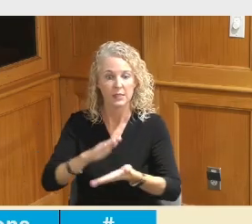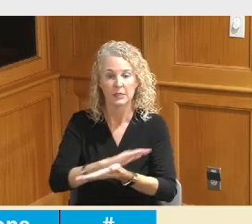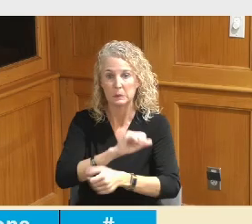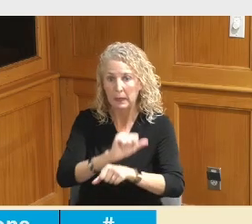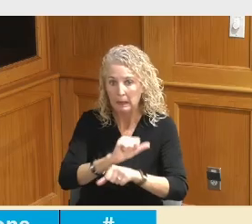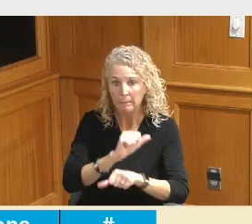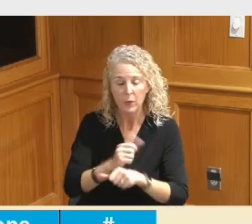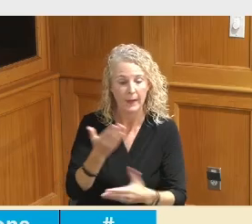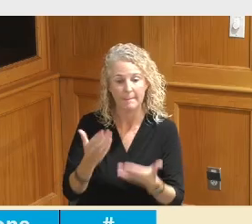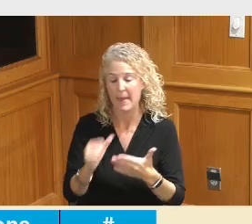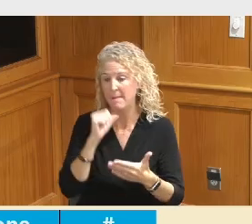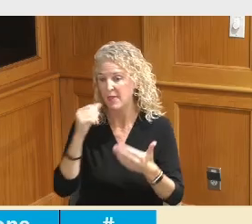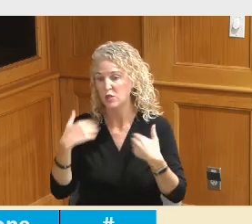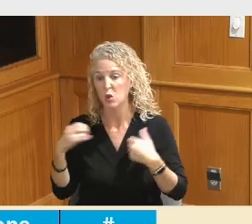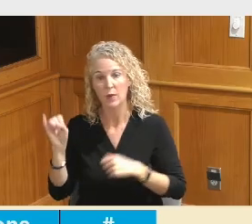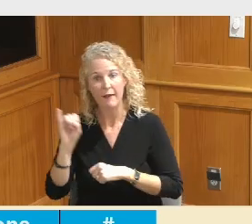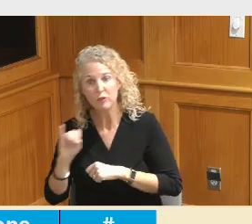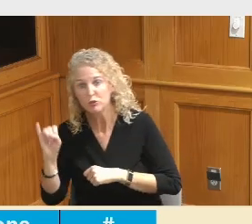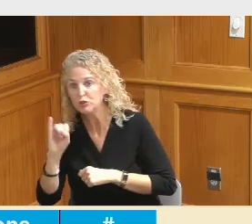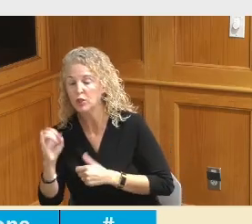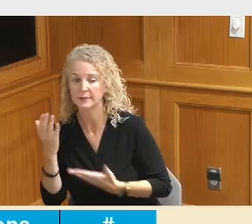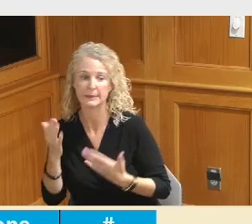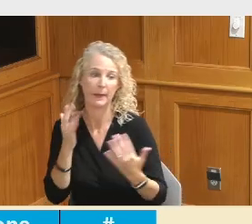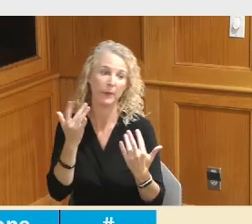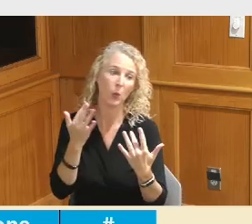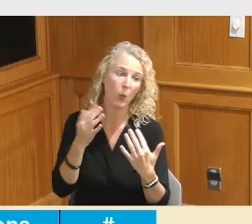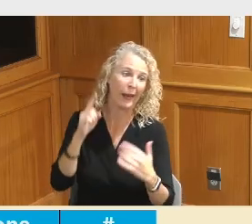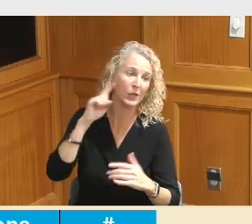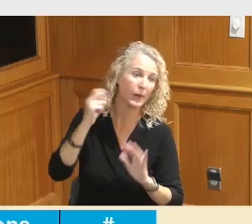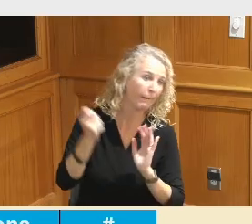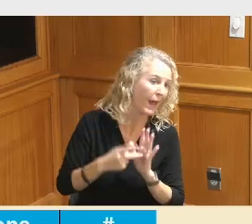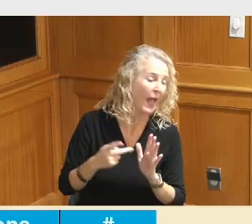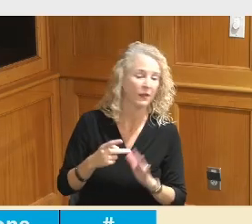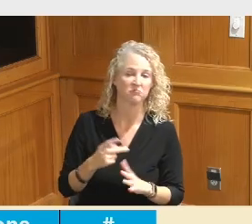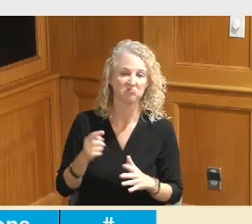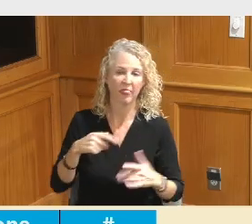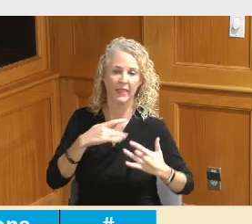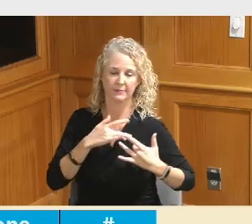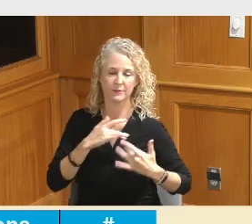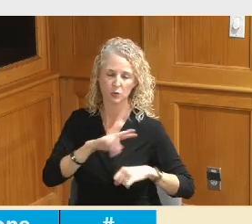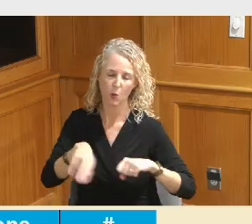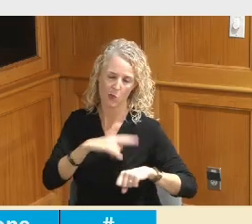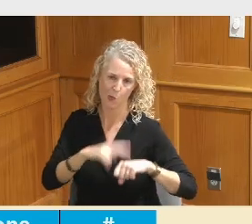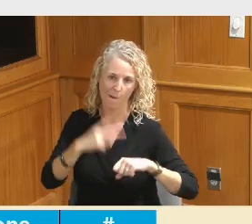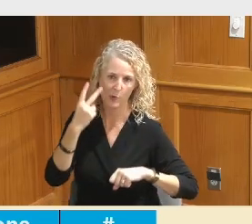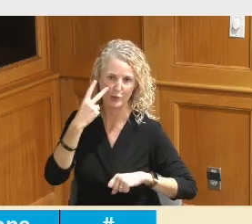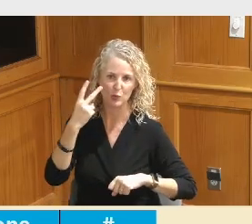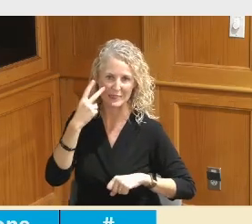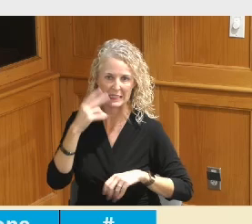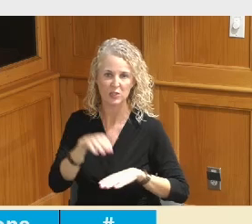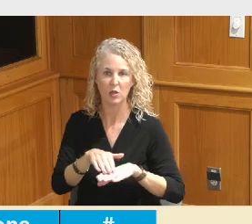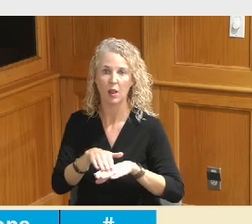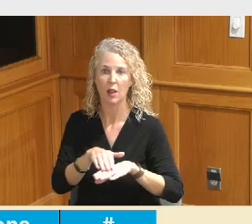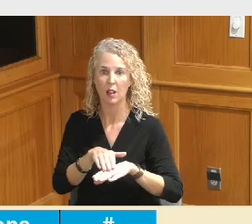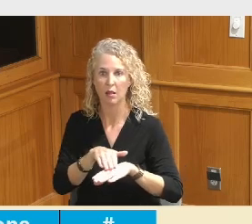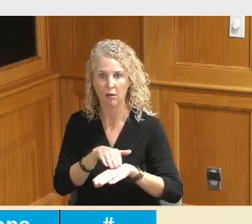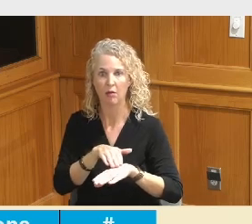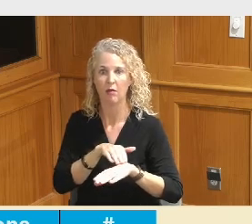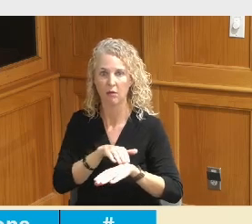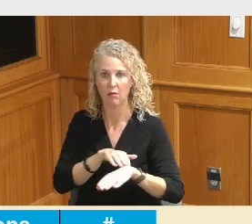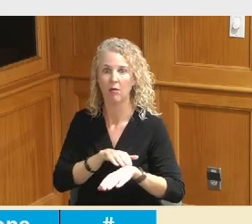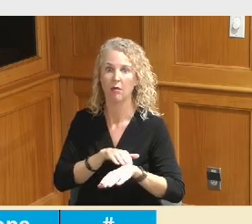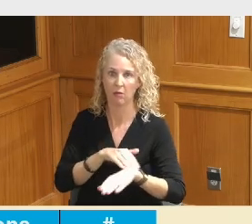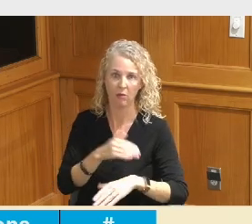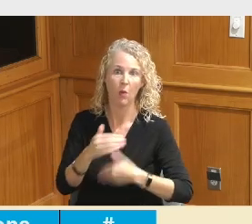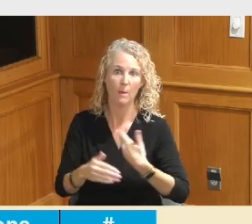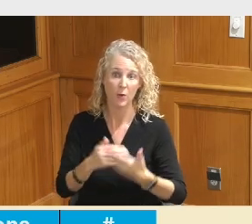that homeowner quote, right? They're waiting for a response. So that's not unusual to see those numbers move that way, but you